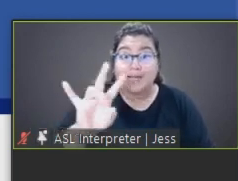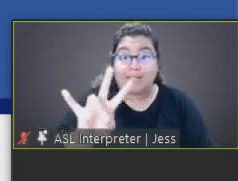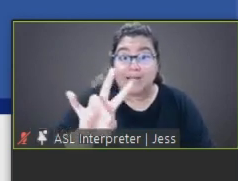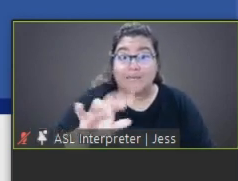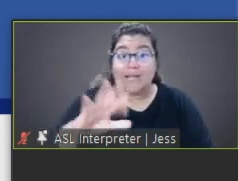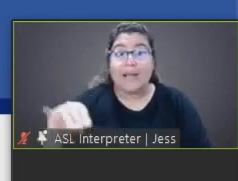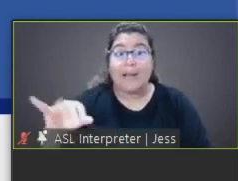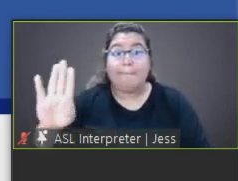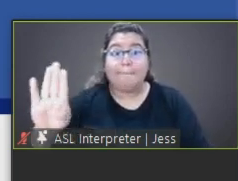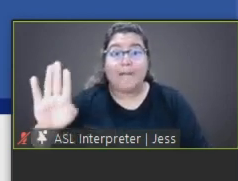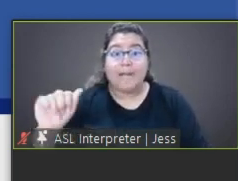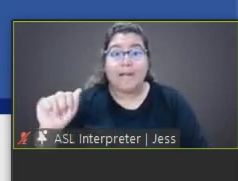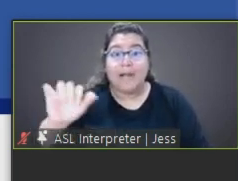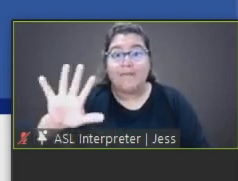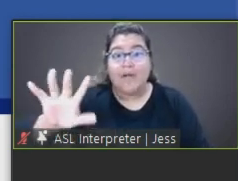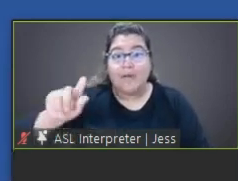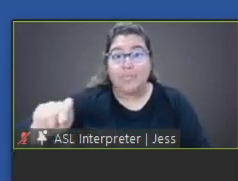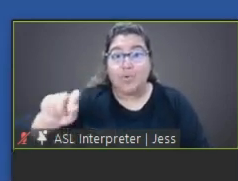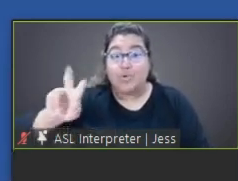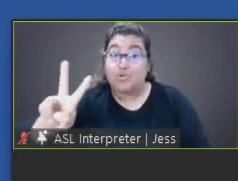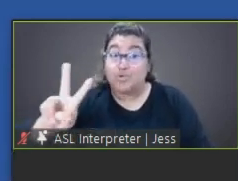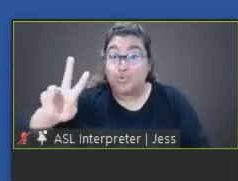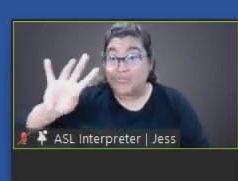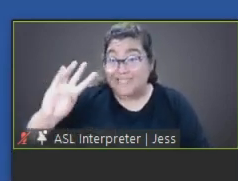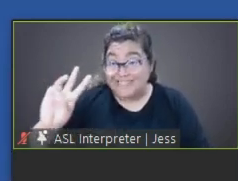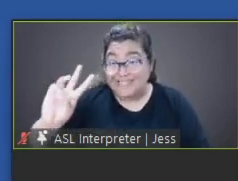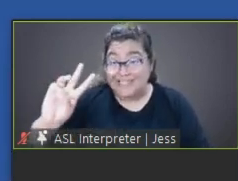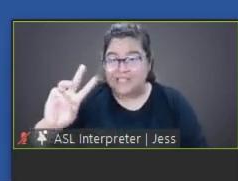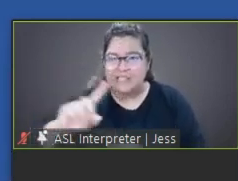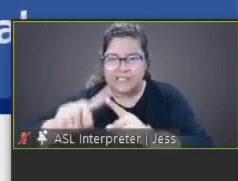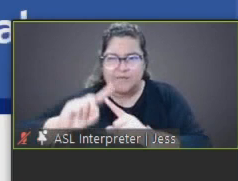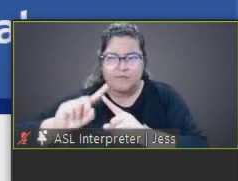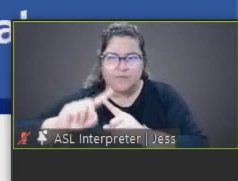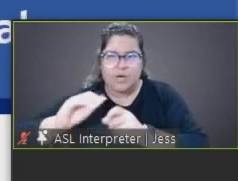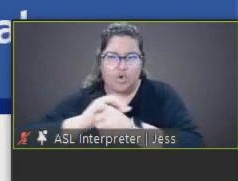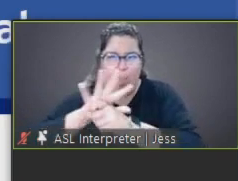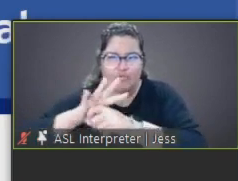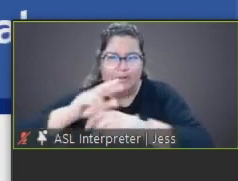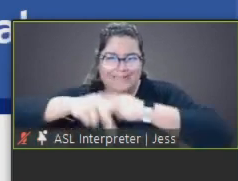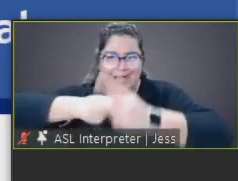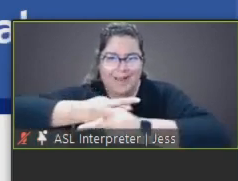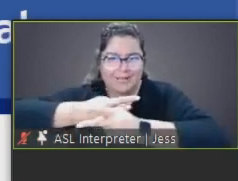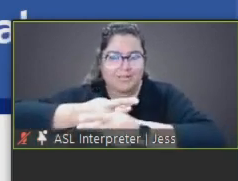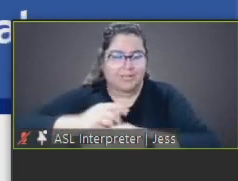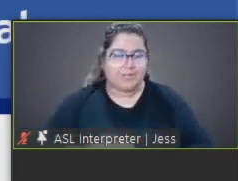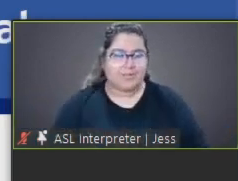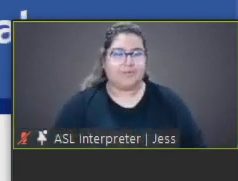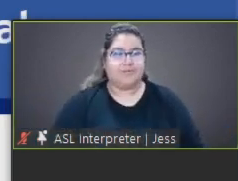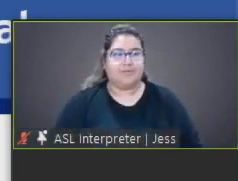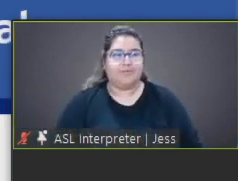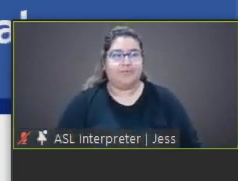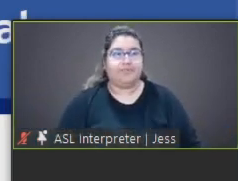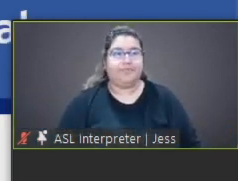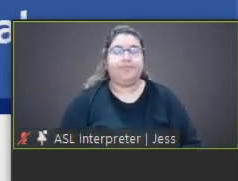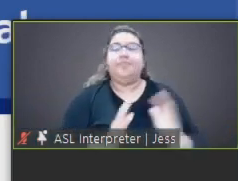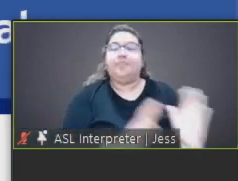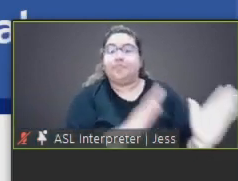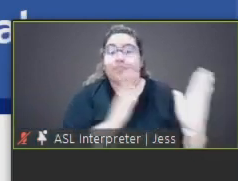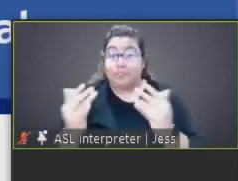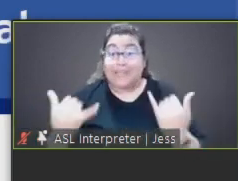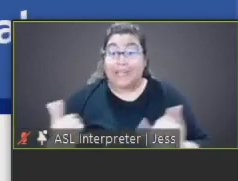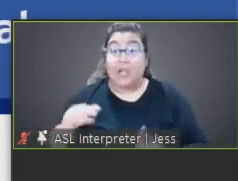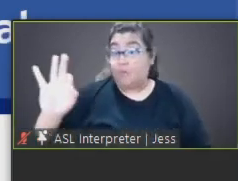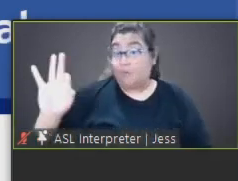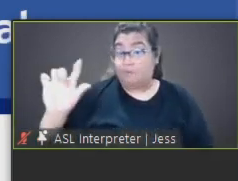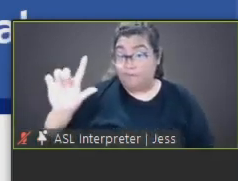BA5.26. Next slide, please. All right, turning to influenza. So similar to COVID, we are